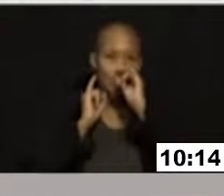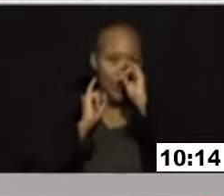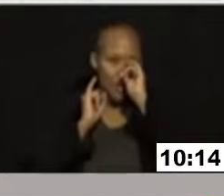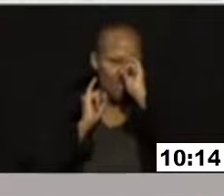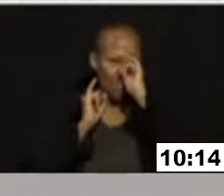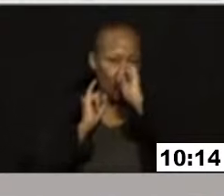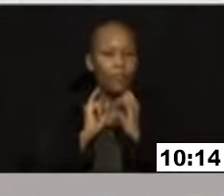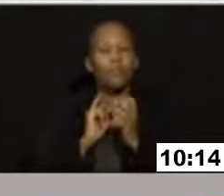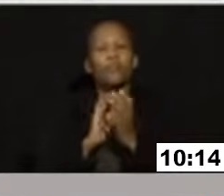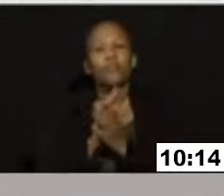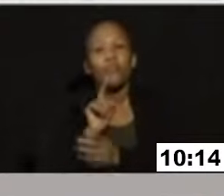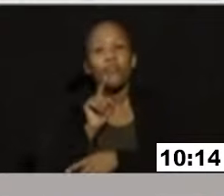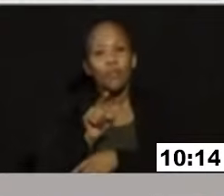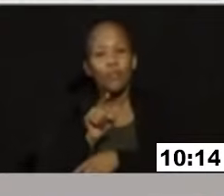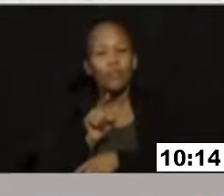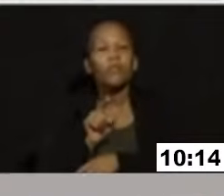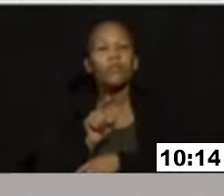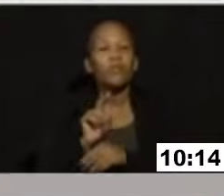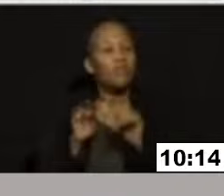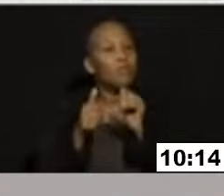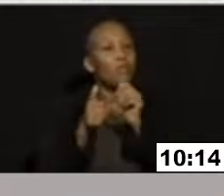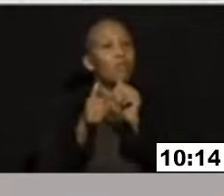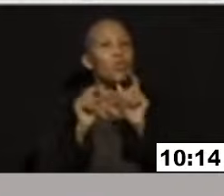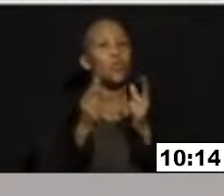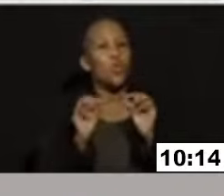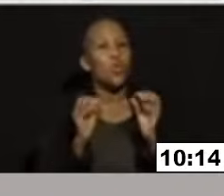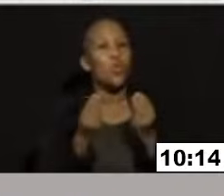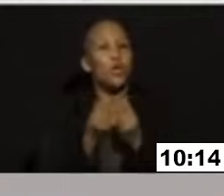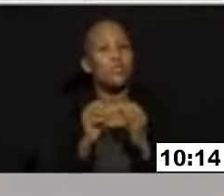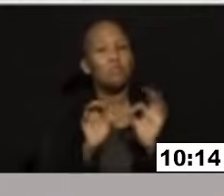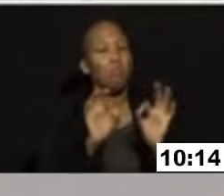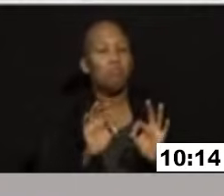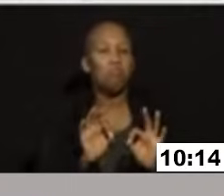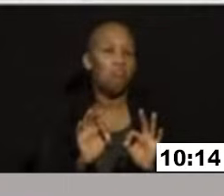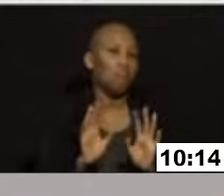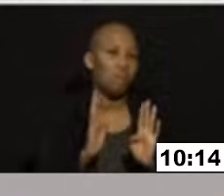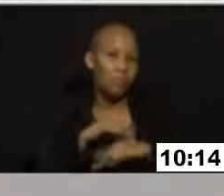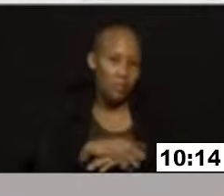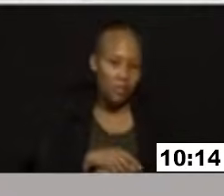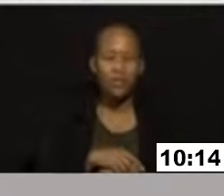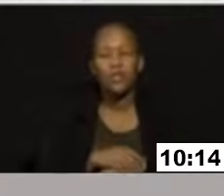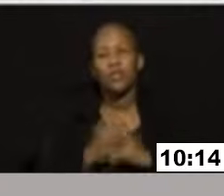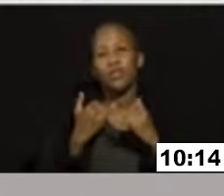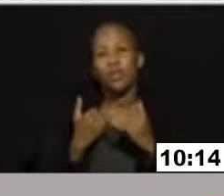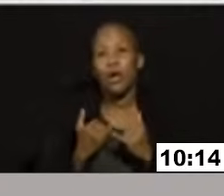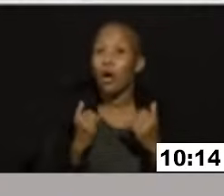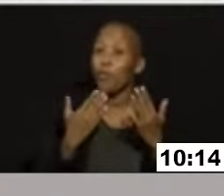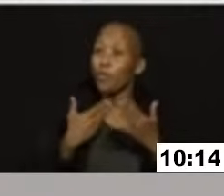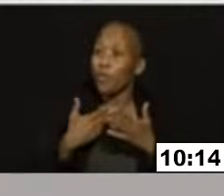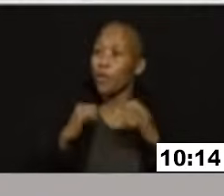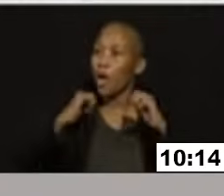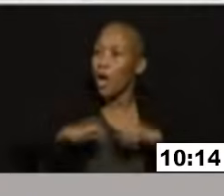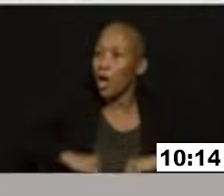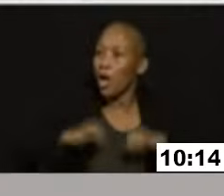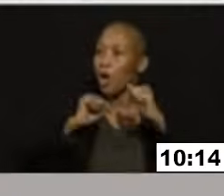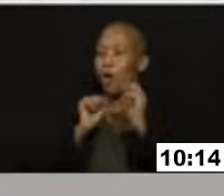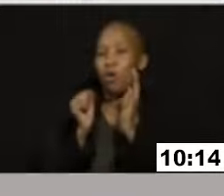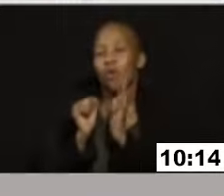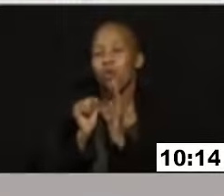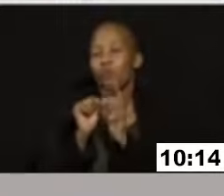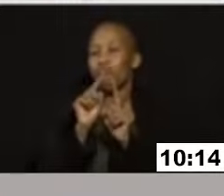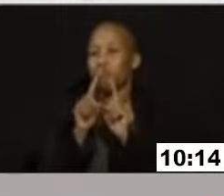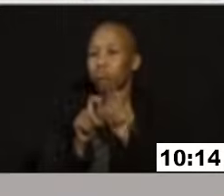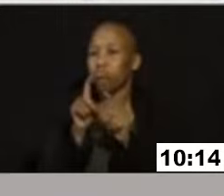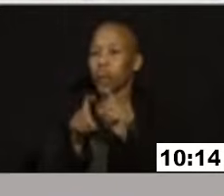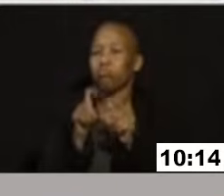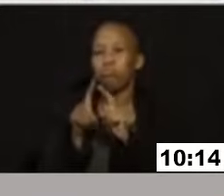your powers, Chair, and that of the other commissioners. And it's not simply to allow cross-examination, because there are 3